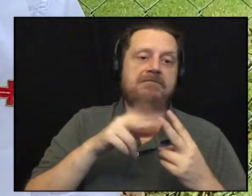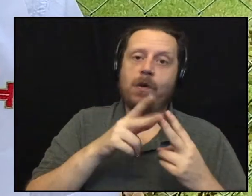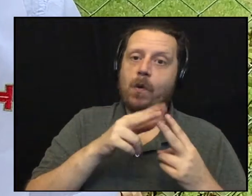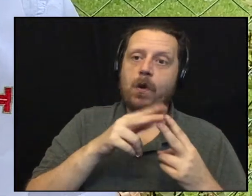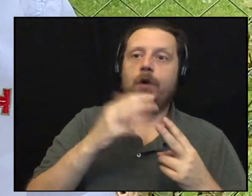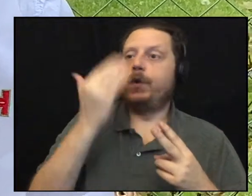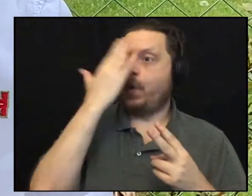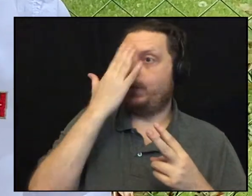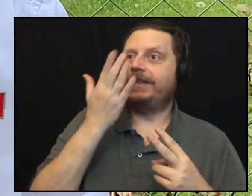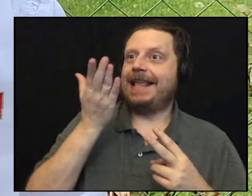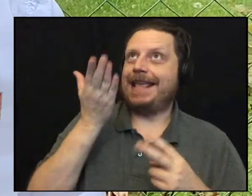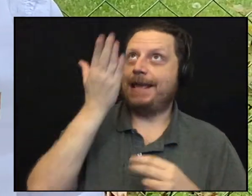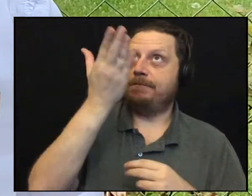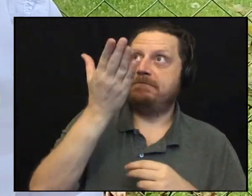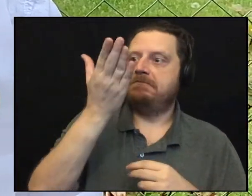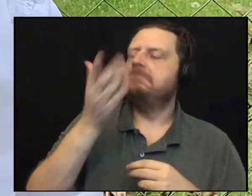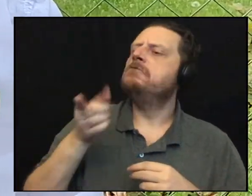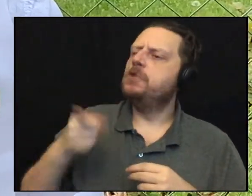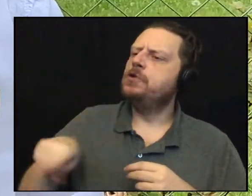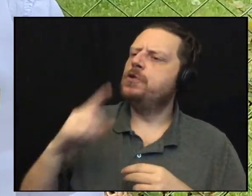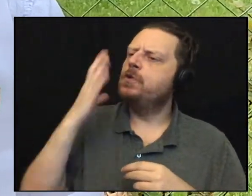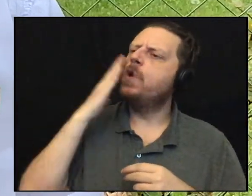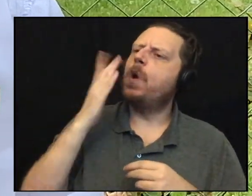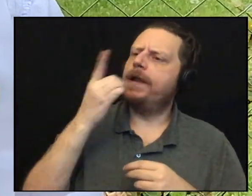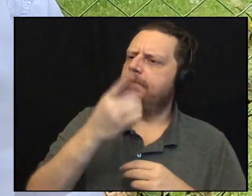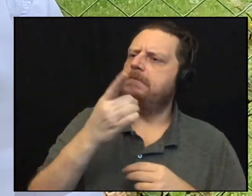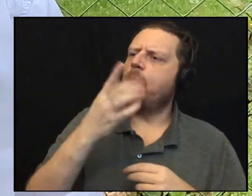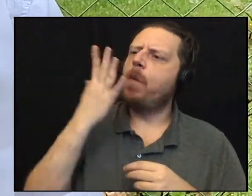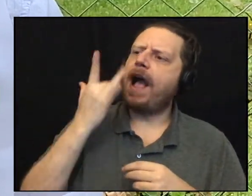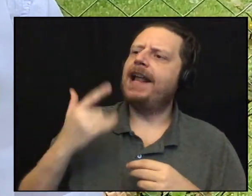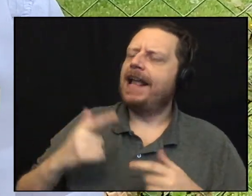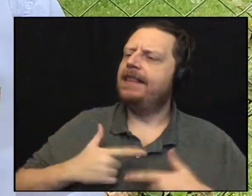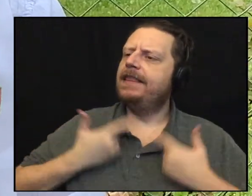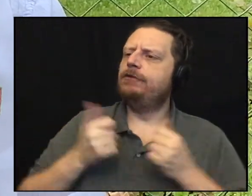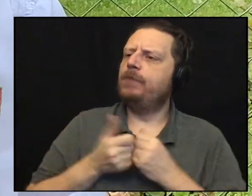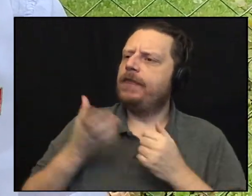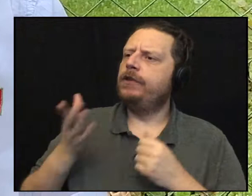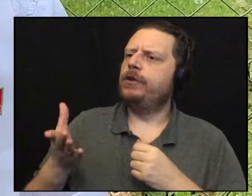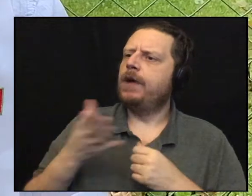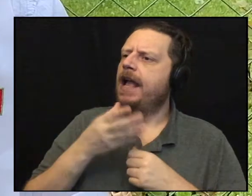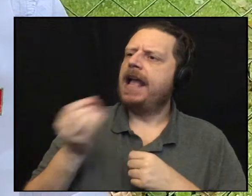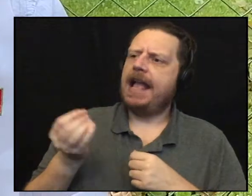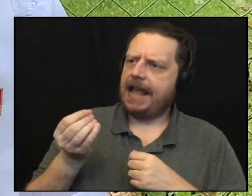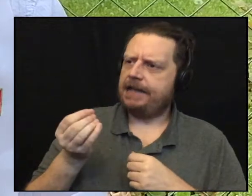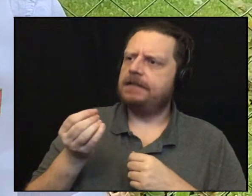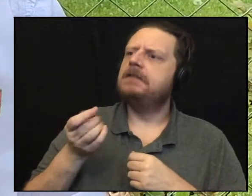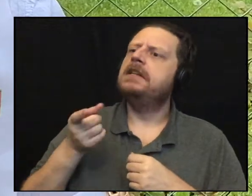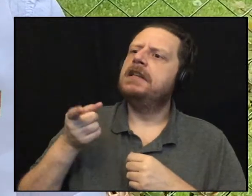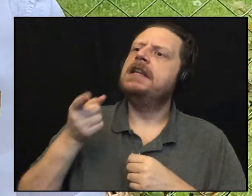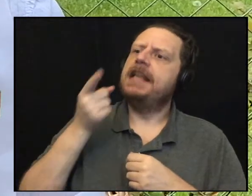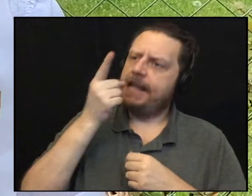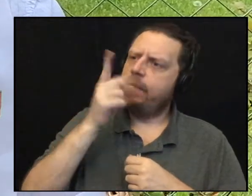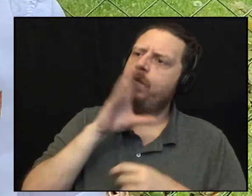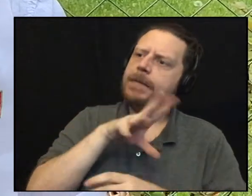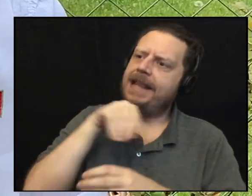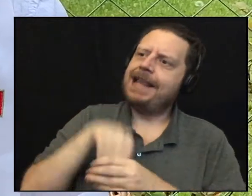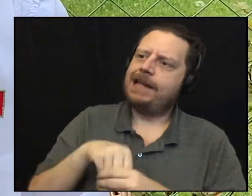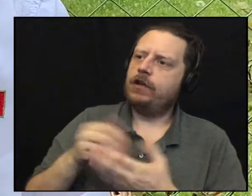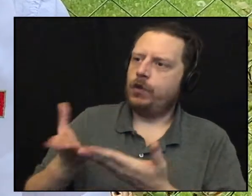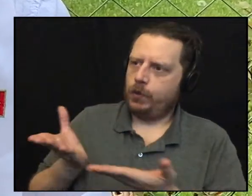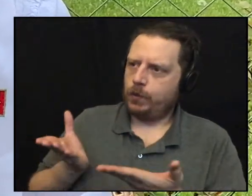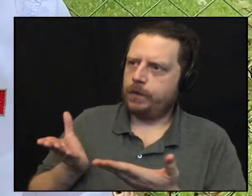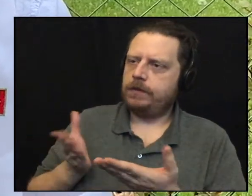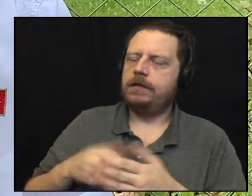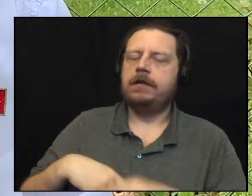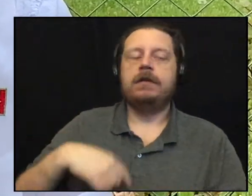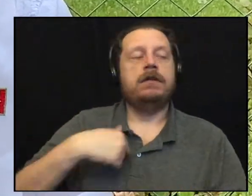You know him, because he abides with you, and he will be in you. I